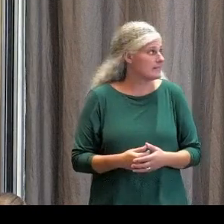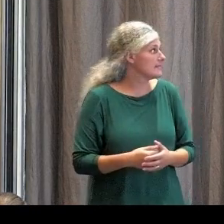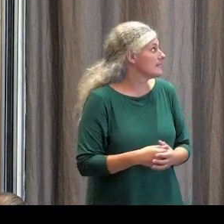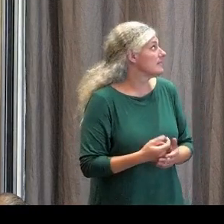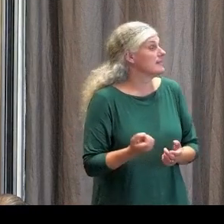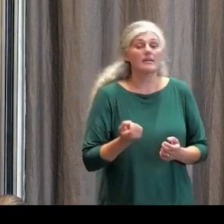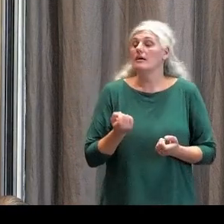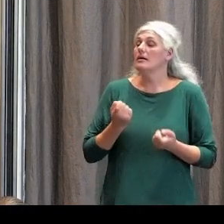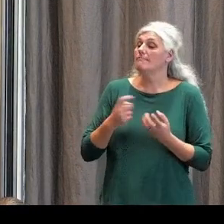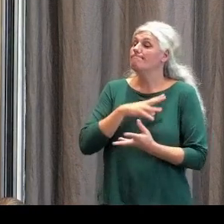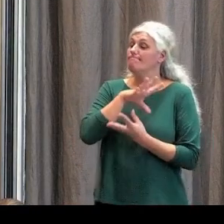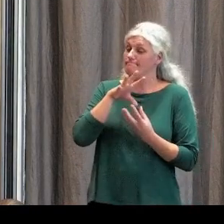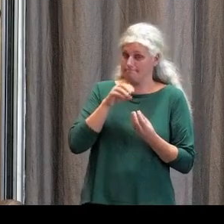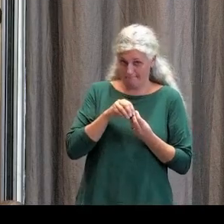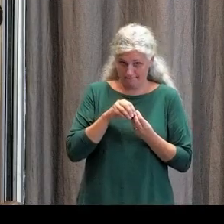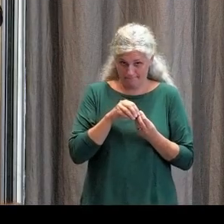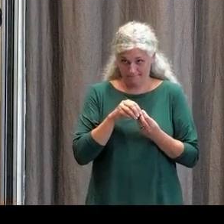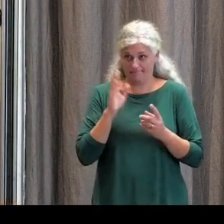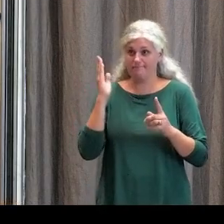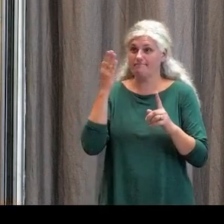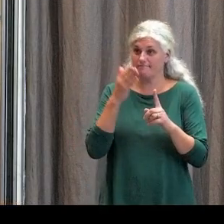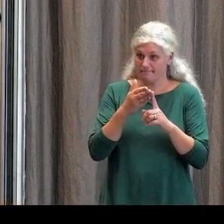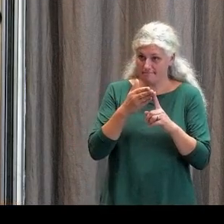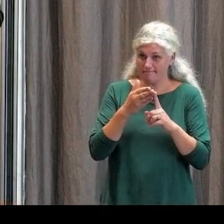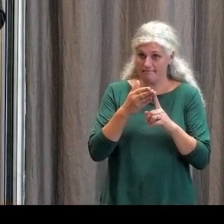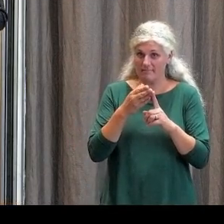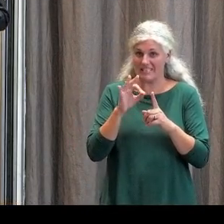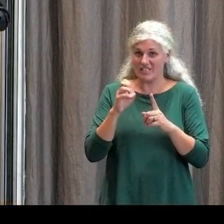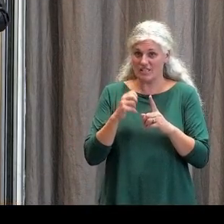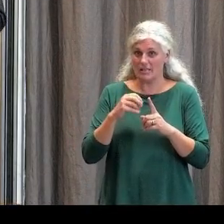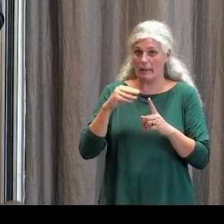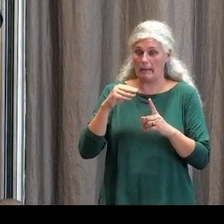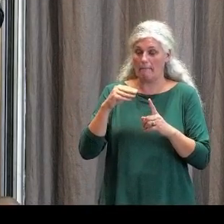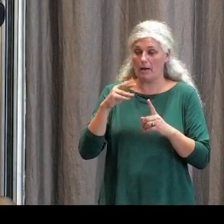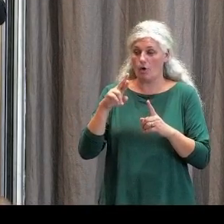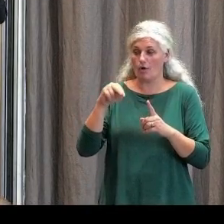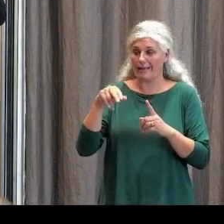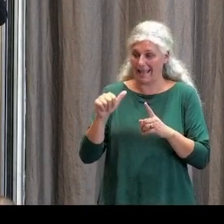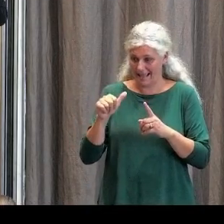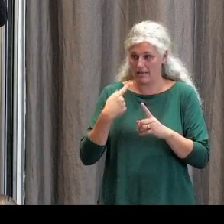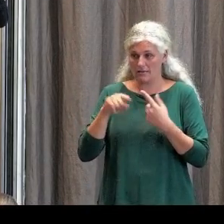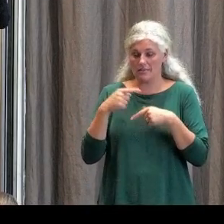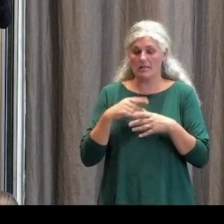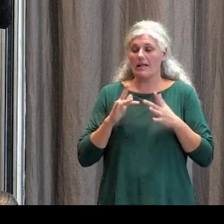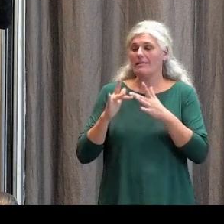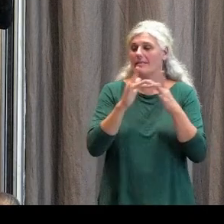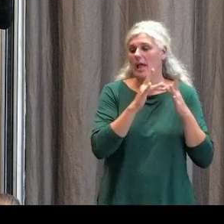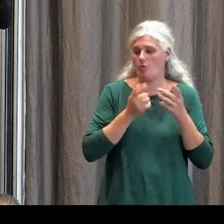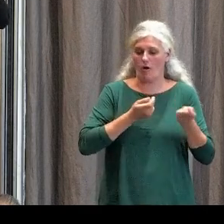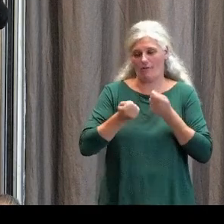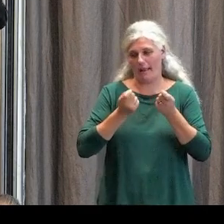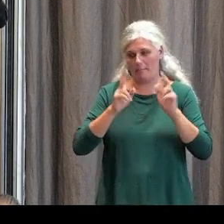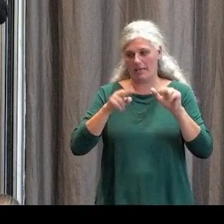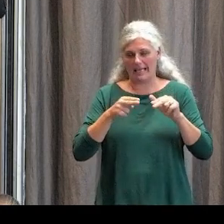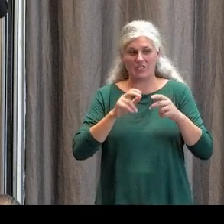So, in summary, our approach, our targeting of this gene called microRNA represents what we call a network therapy, something that